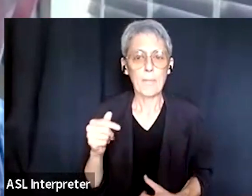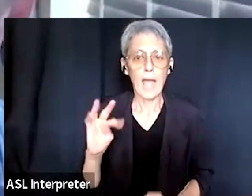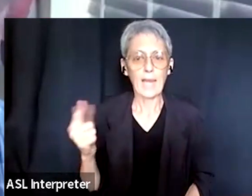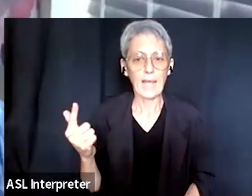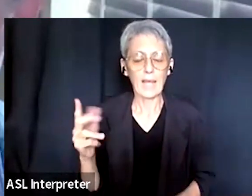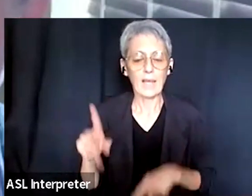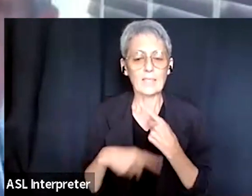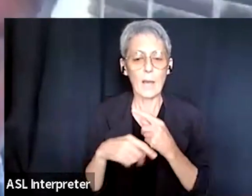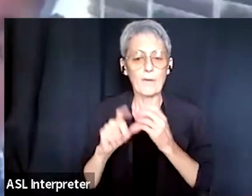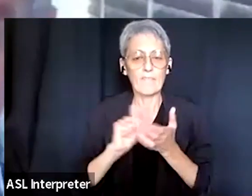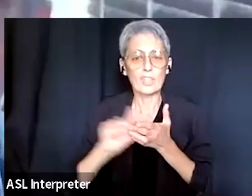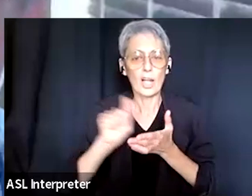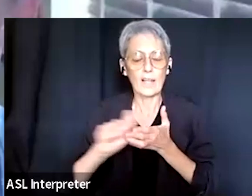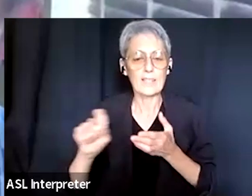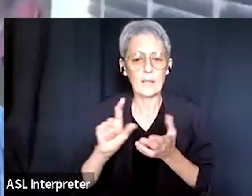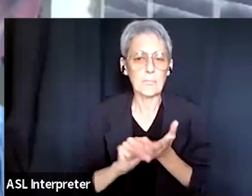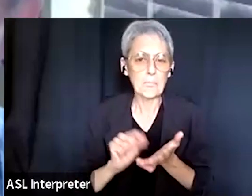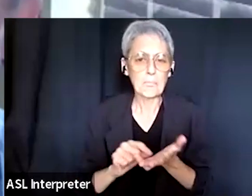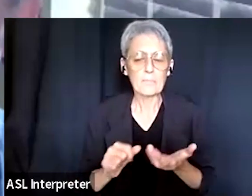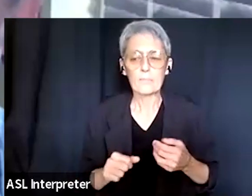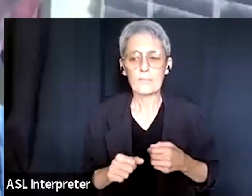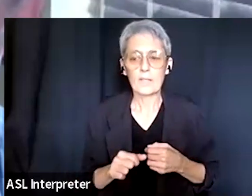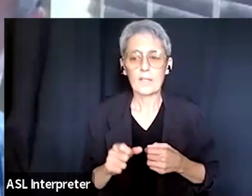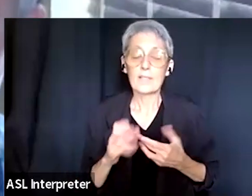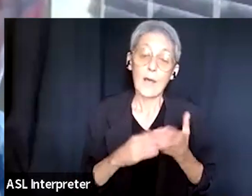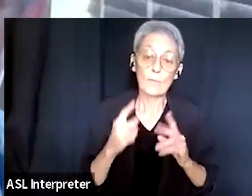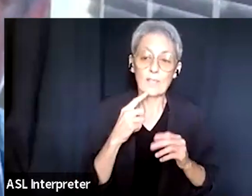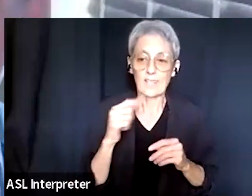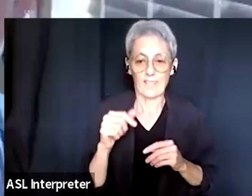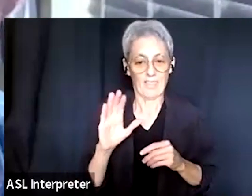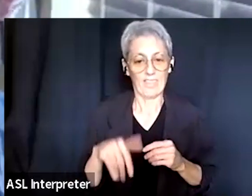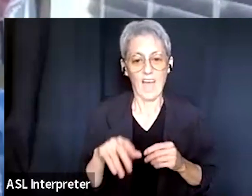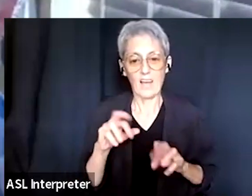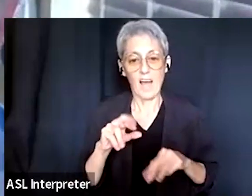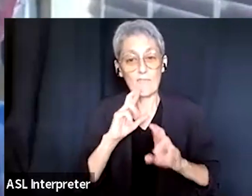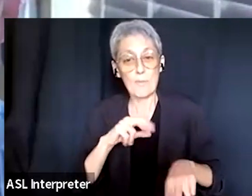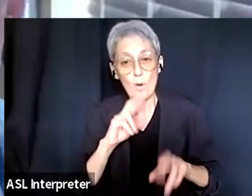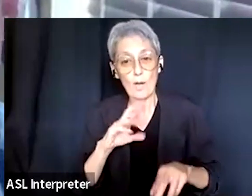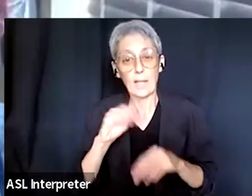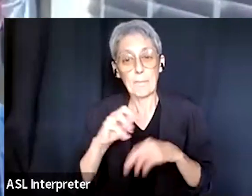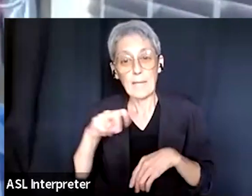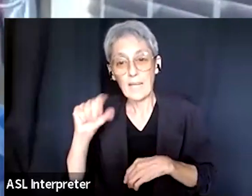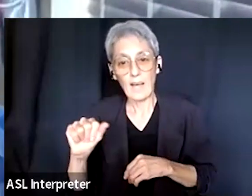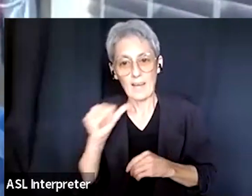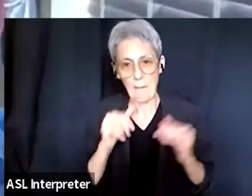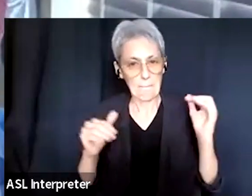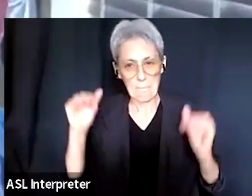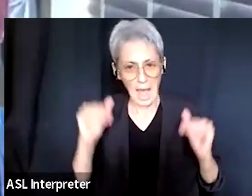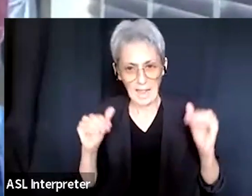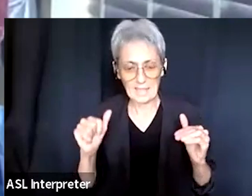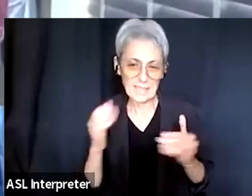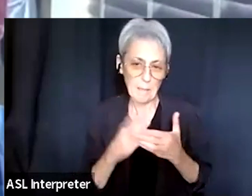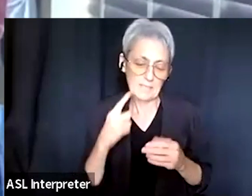journalism. It's actually not even, some would say, not even balanced journalism. So we also cite